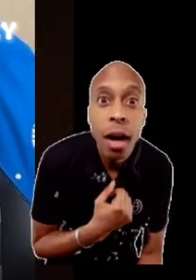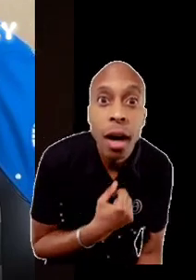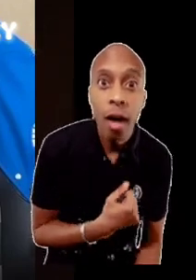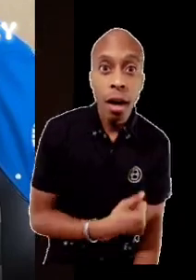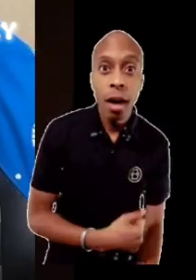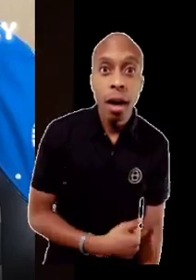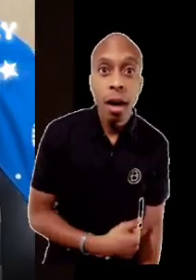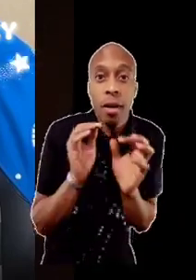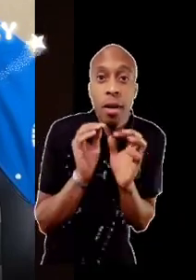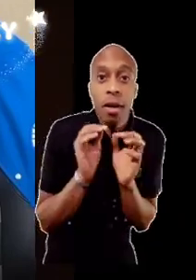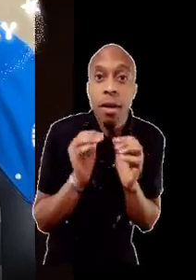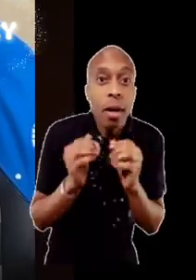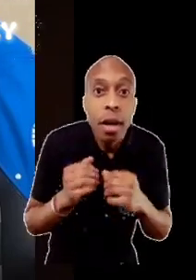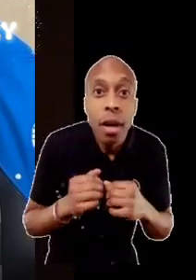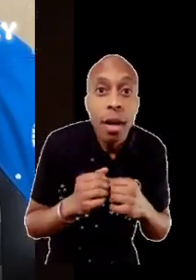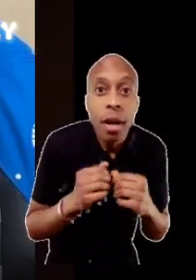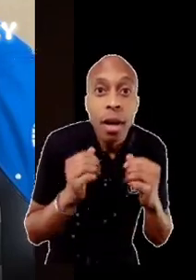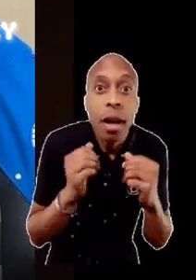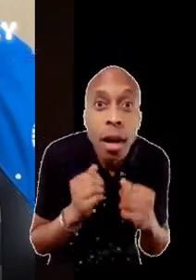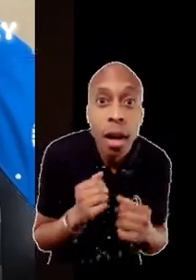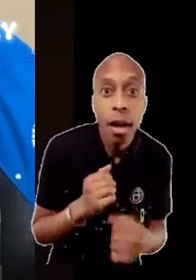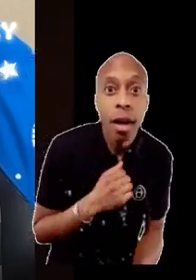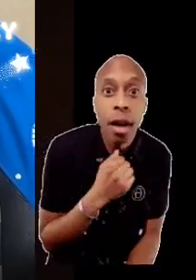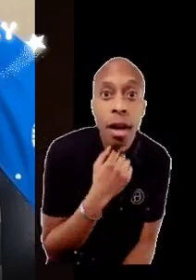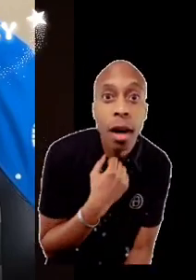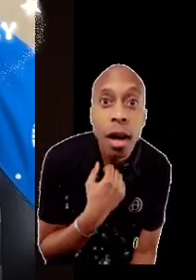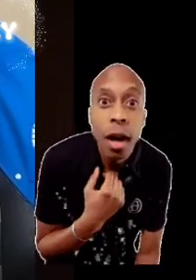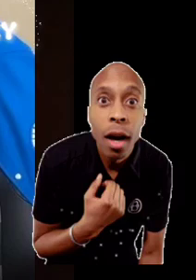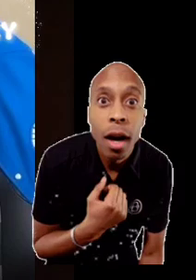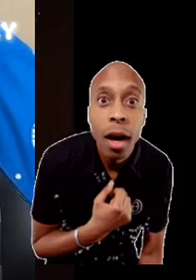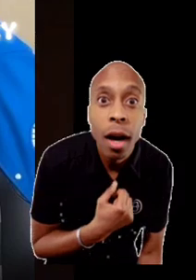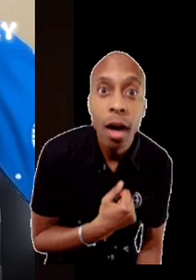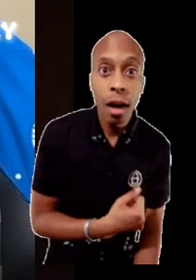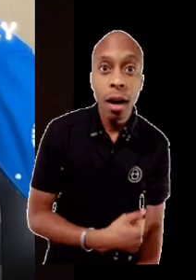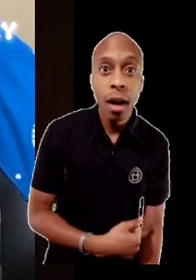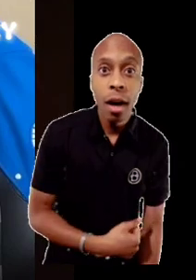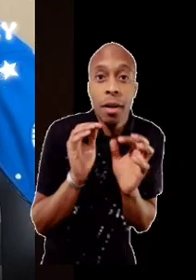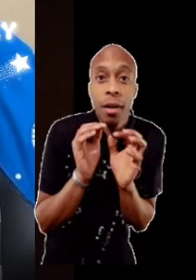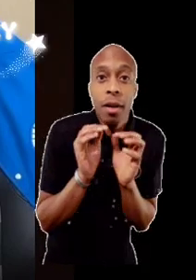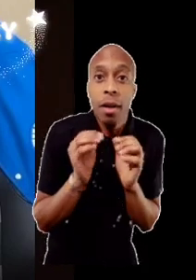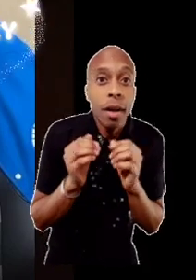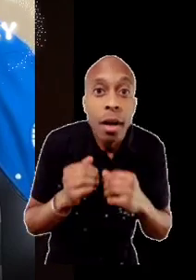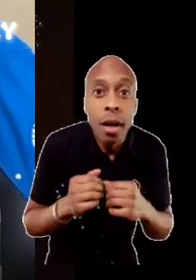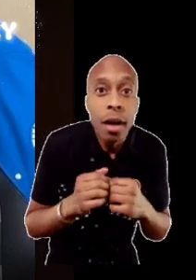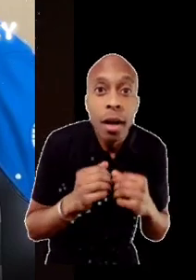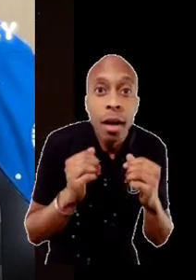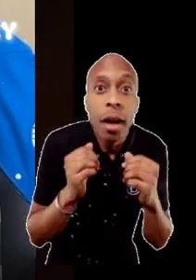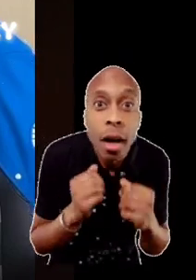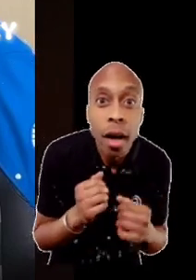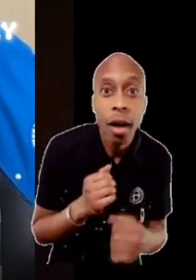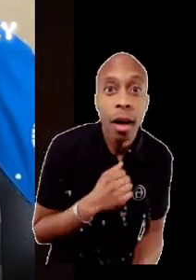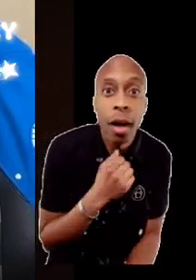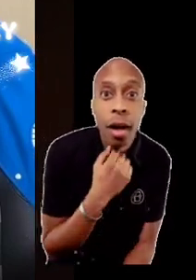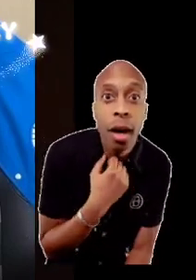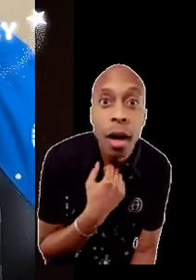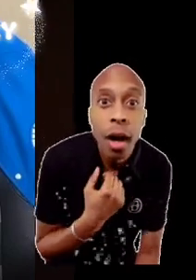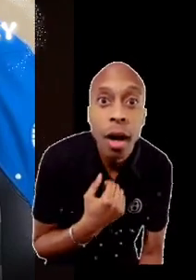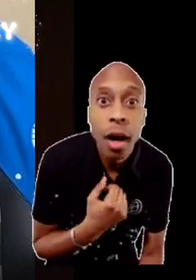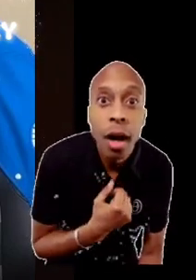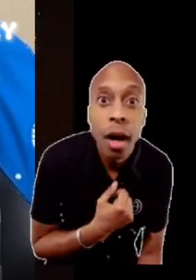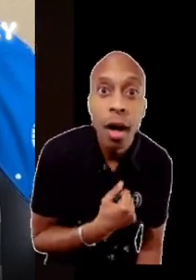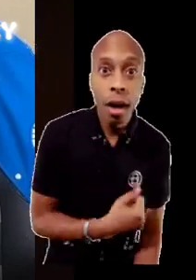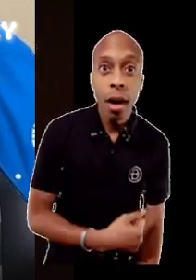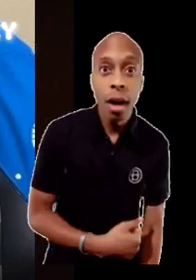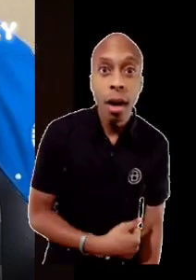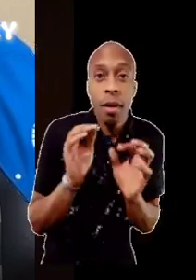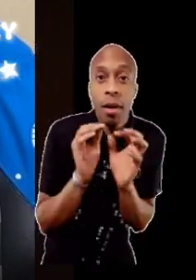good people, them. Them come out, the people, them like them. Boom, boom, boom. There you go. Because me, I'm the type of person who murmur. I don't